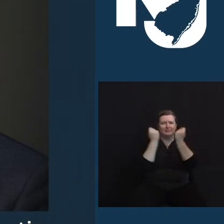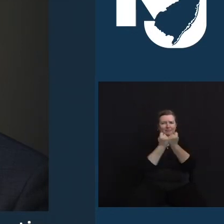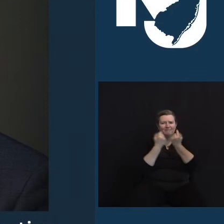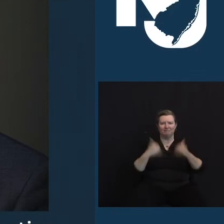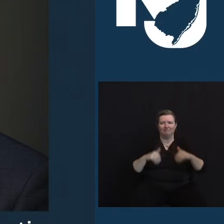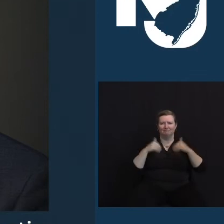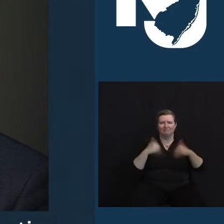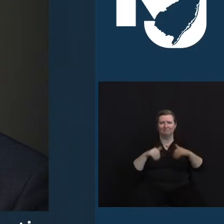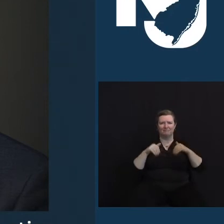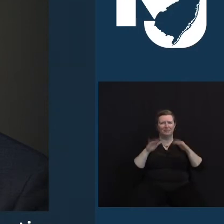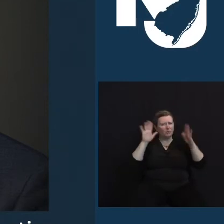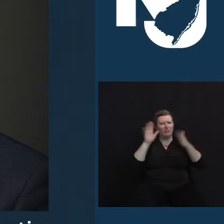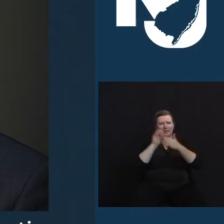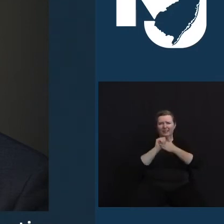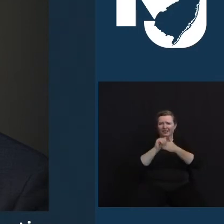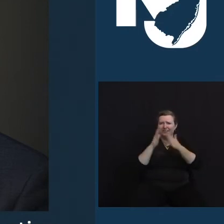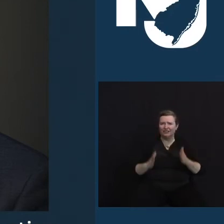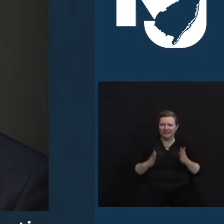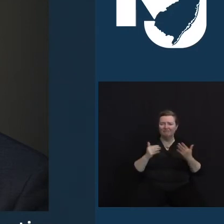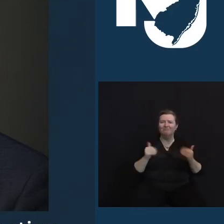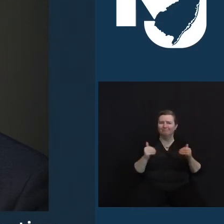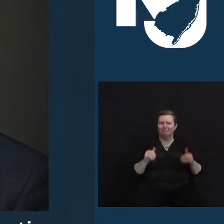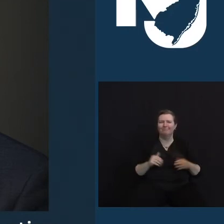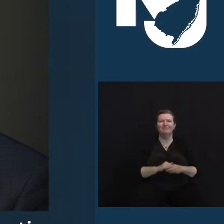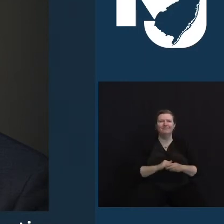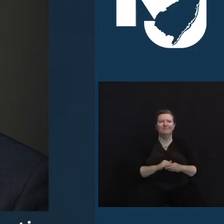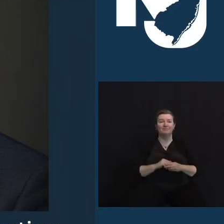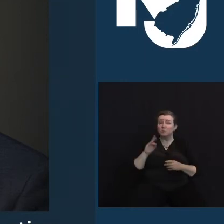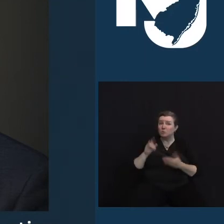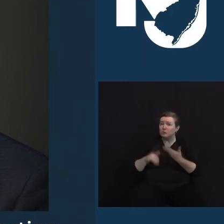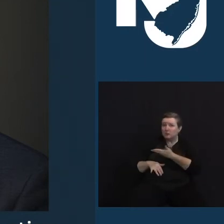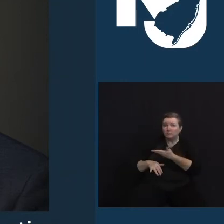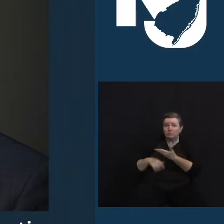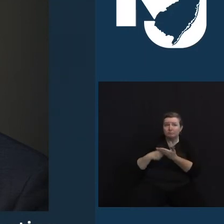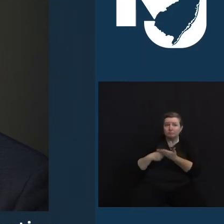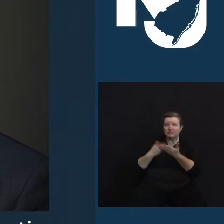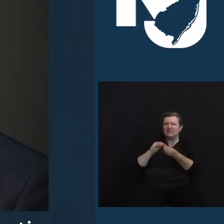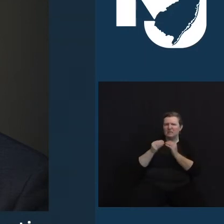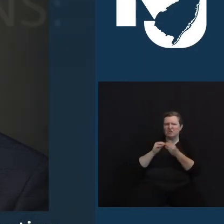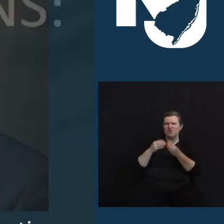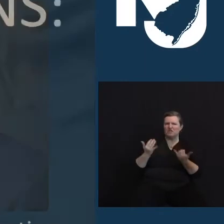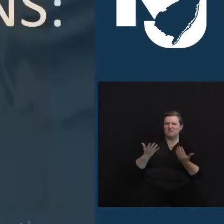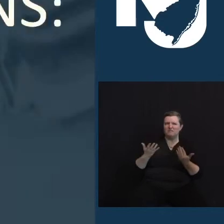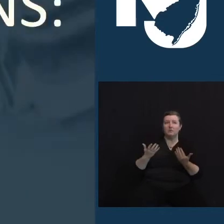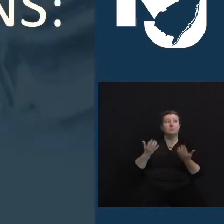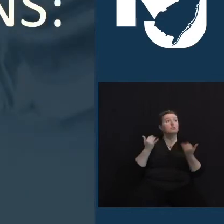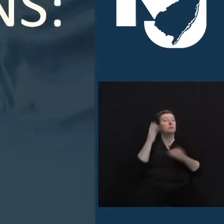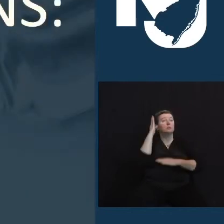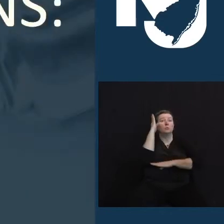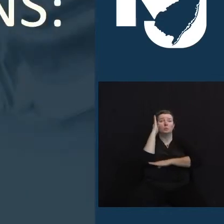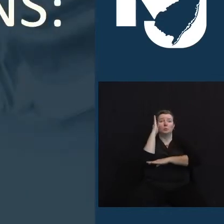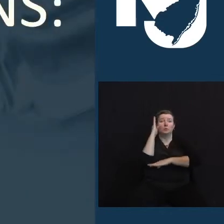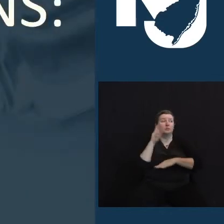leadership. With that, Judy, let's get to the numbers. As of mid-morning, a total of